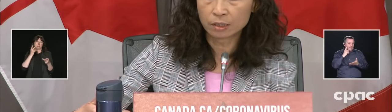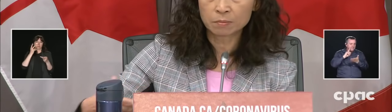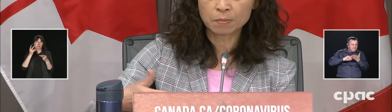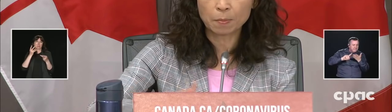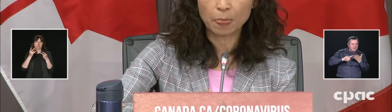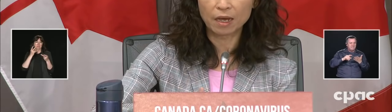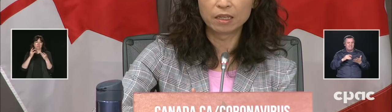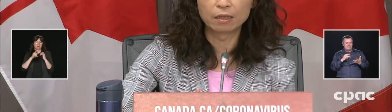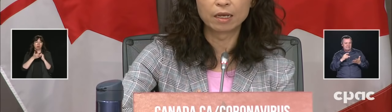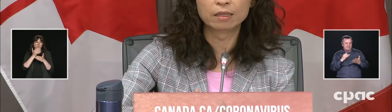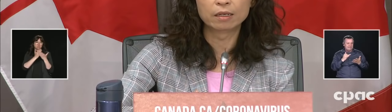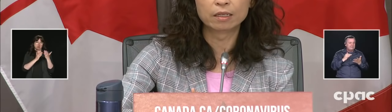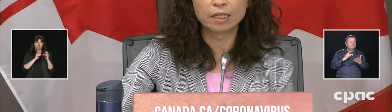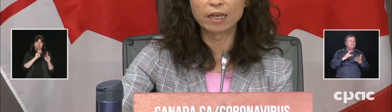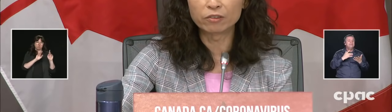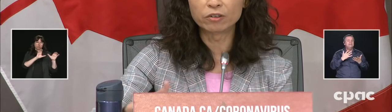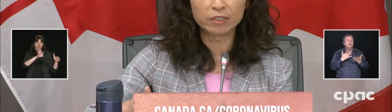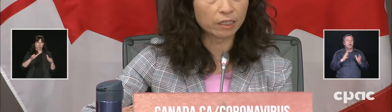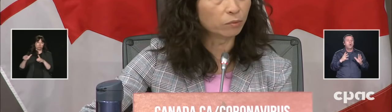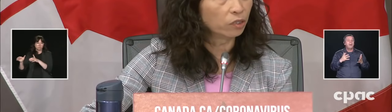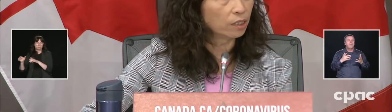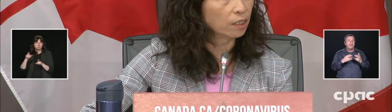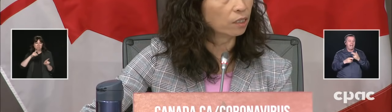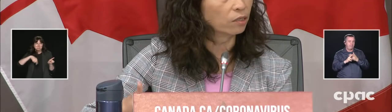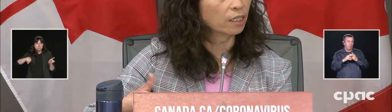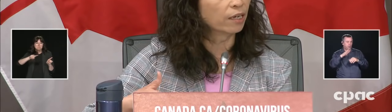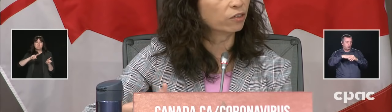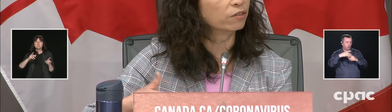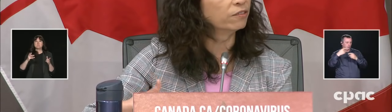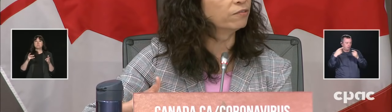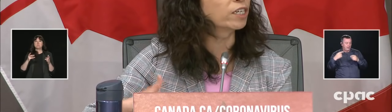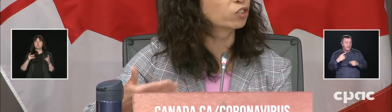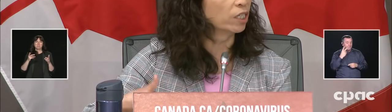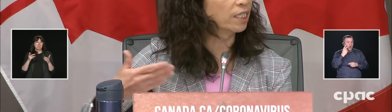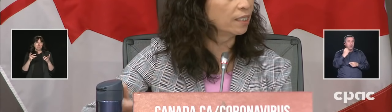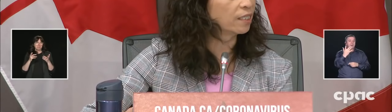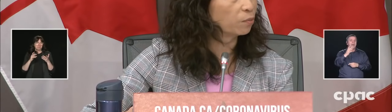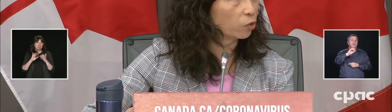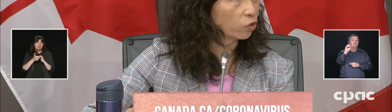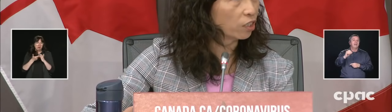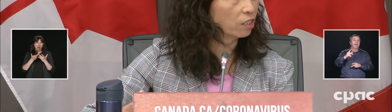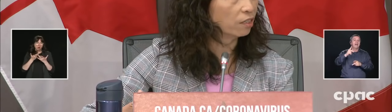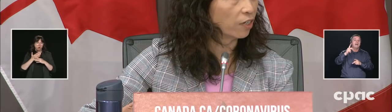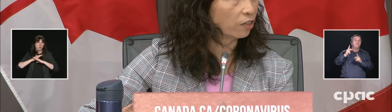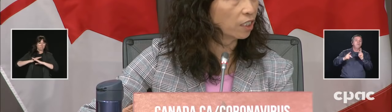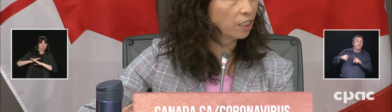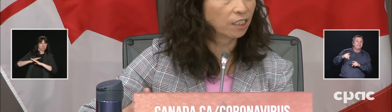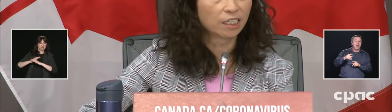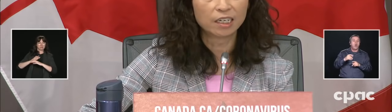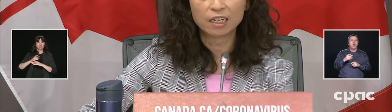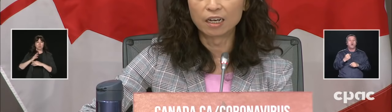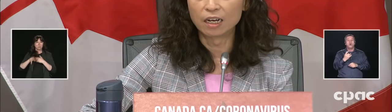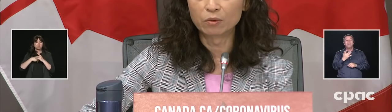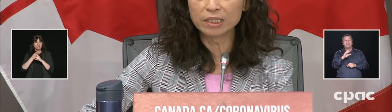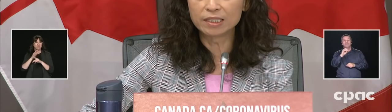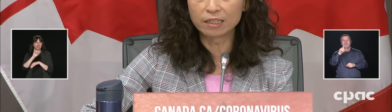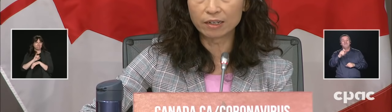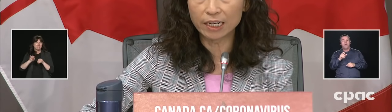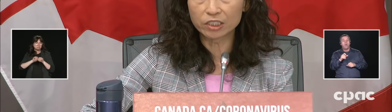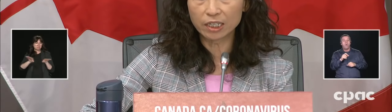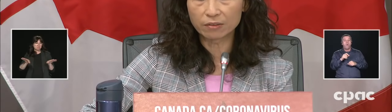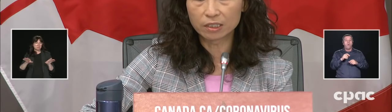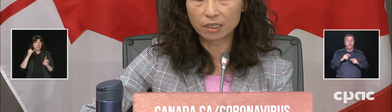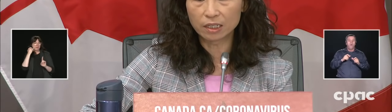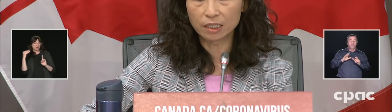population and the level of immunity or the level of infection, at least exposure to the virus. We